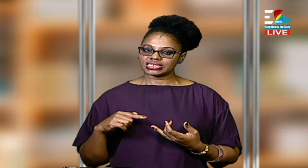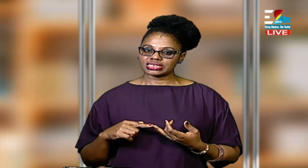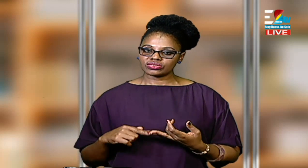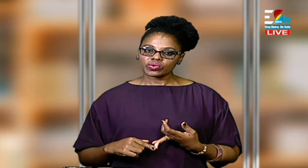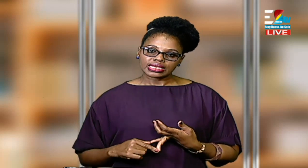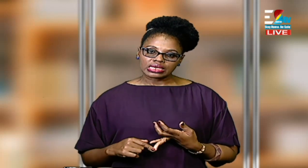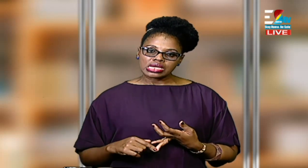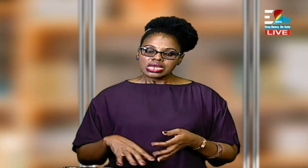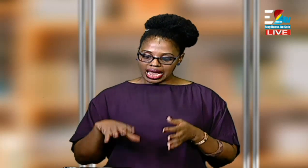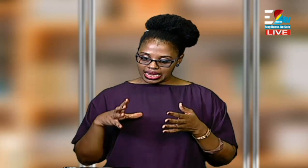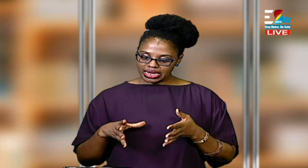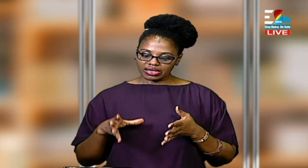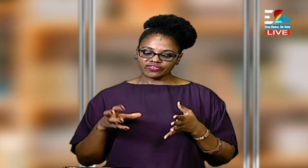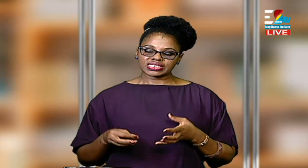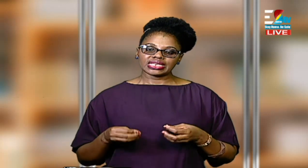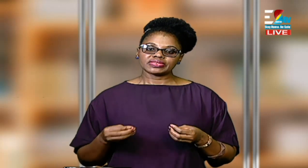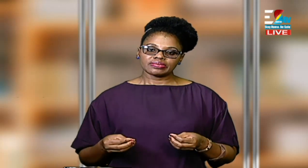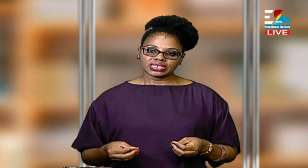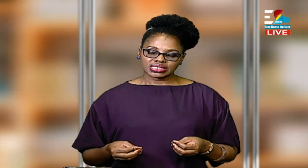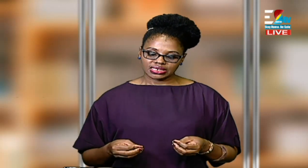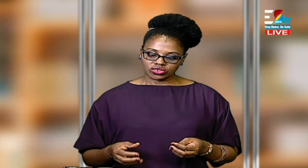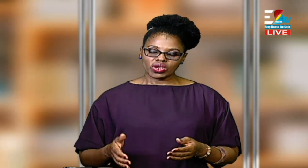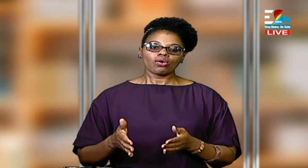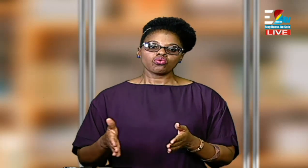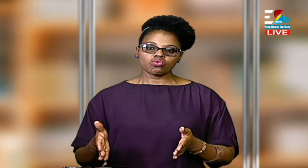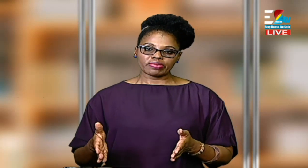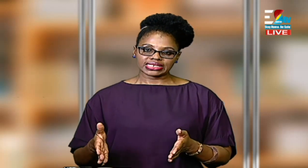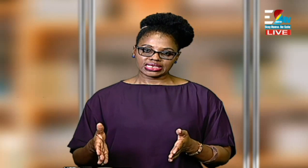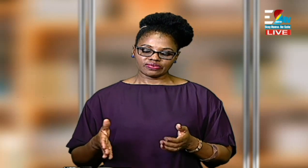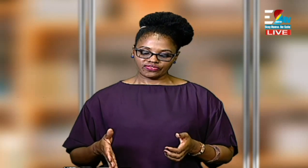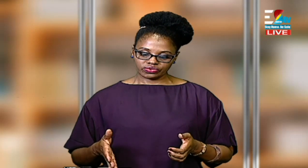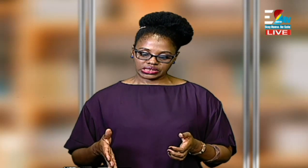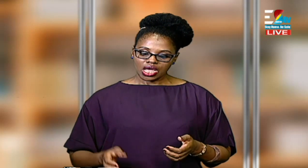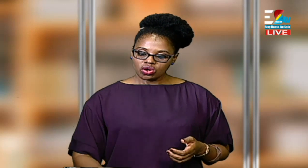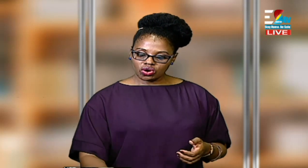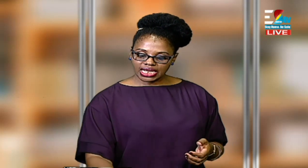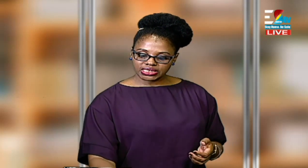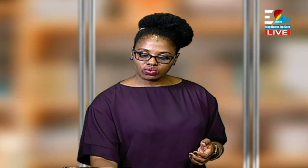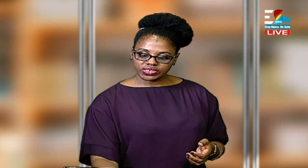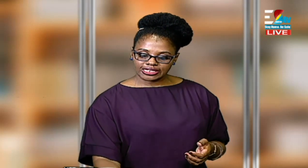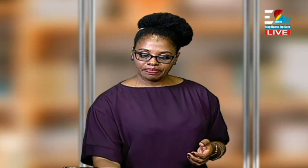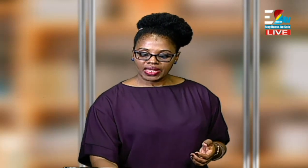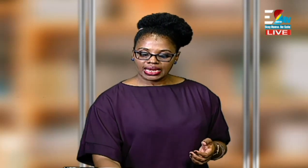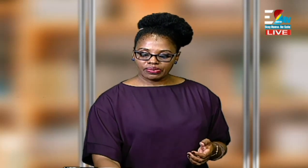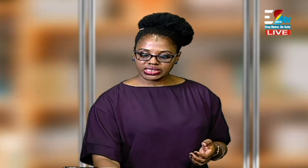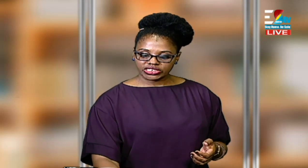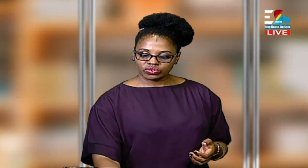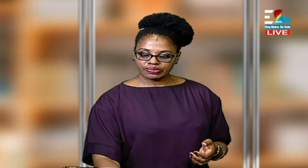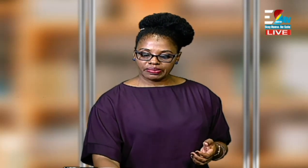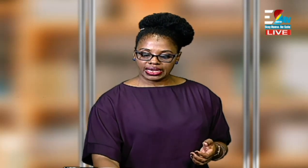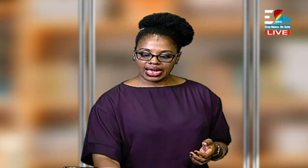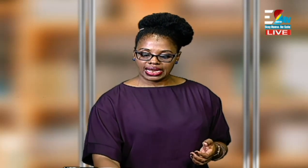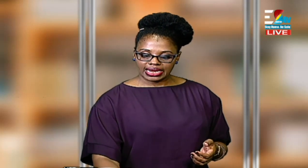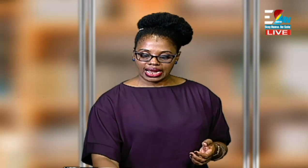temabito naseticwini nalana ke mfundisi siyamsebenzisa dash uyakhuluma dash mfundisi lona nje uthi labo dash